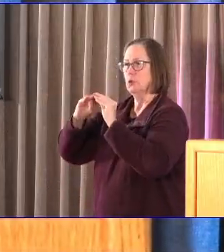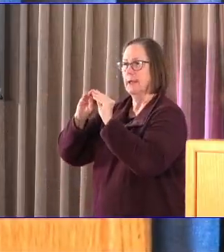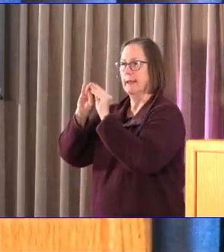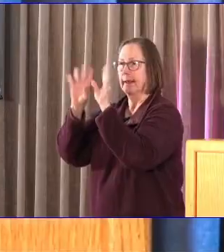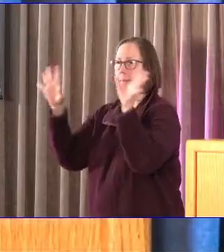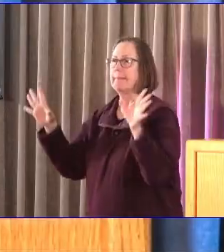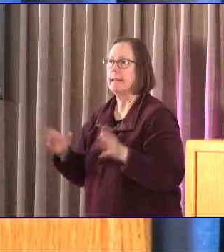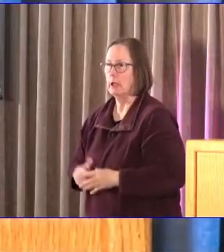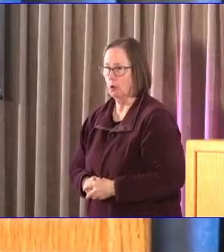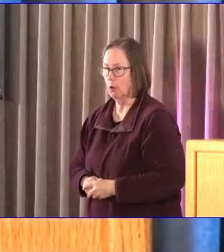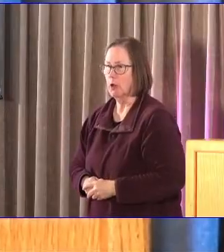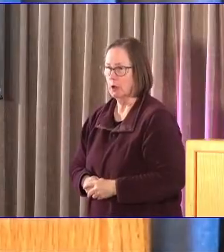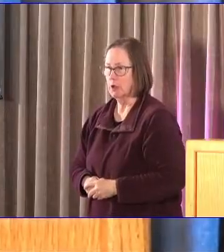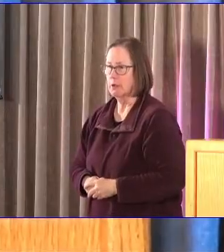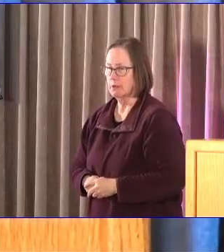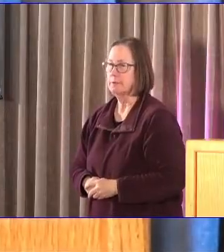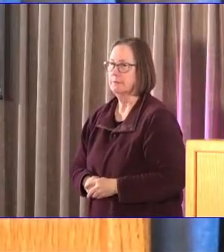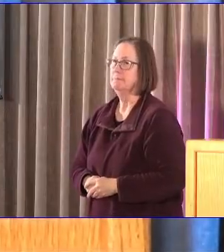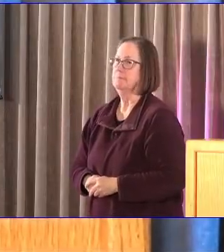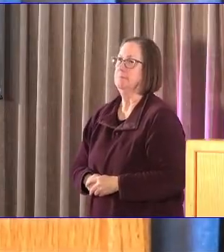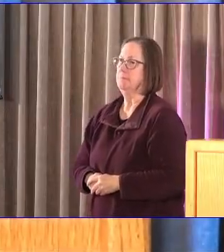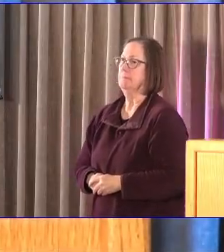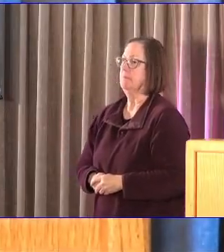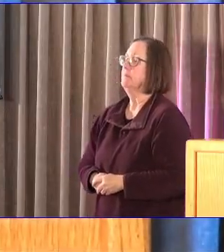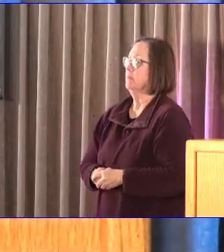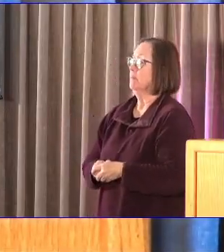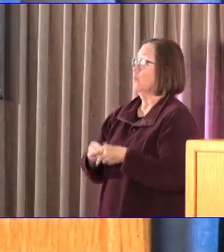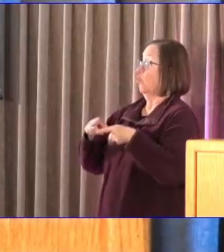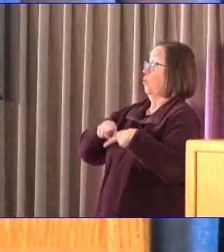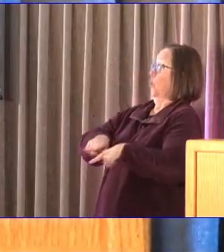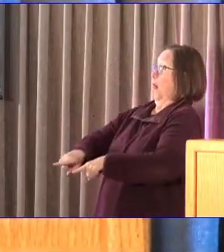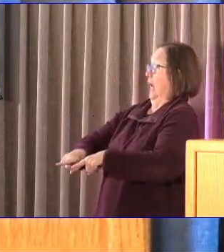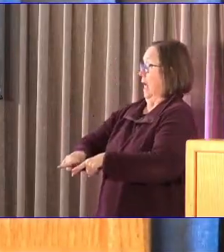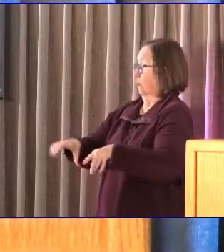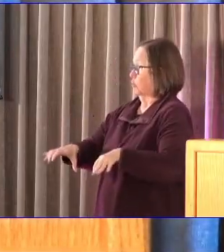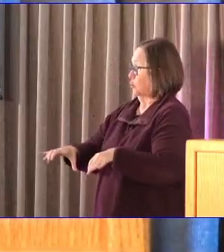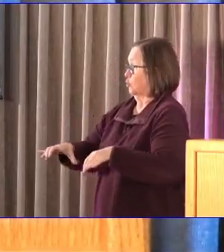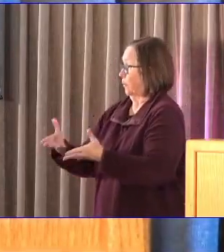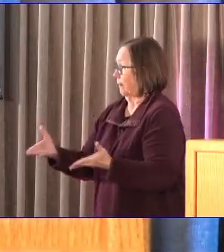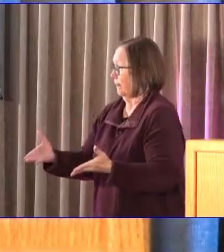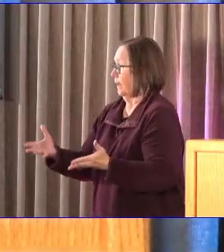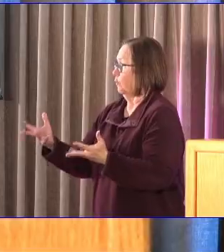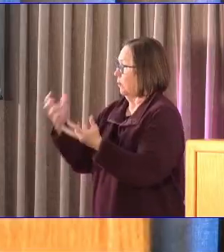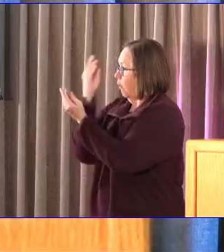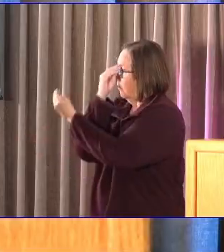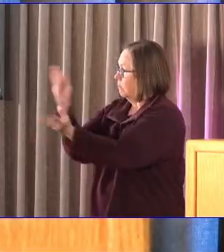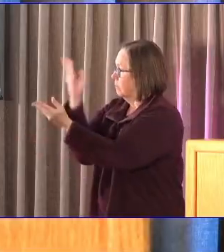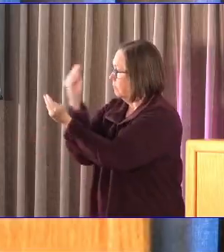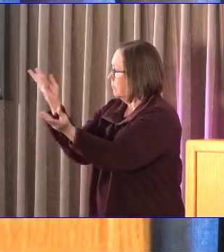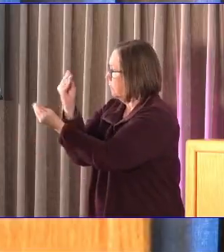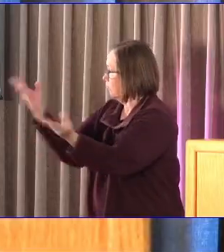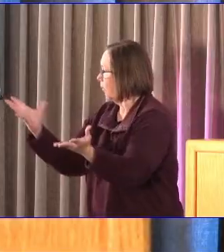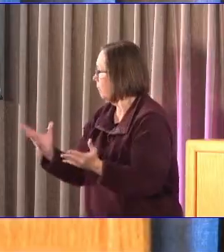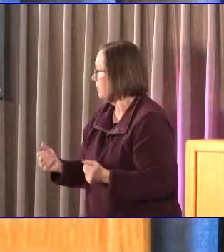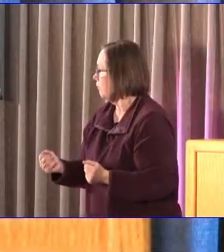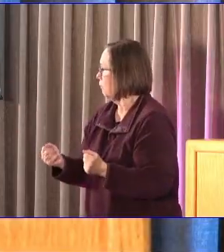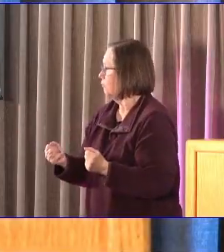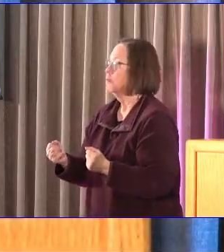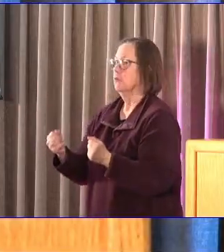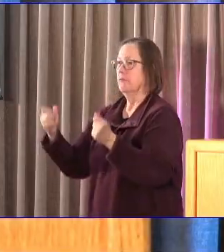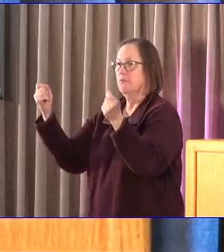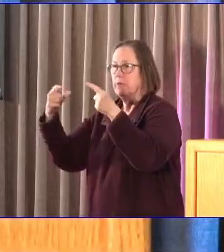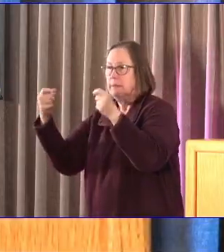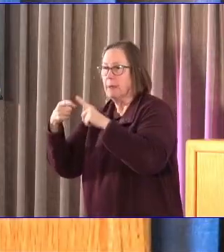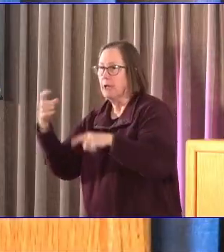we are doing, as we are doing it, so that you are aware and that we can get some feedback and input from you in terms of how is it impacting